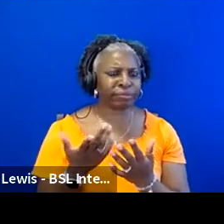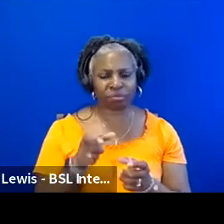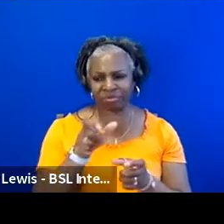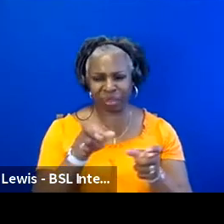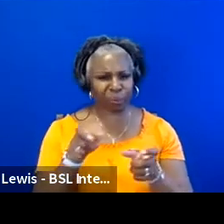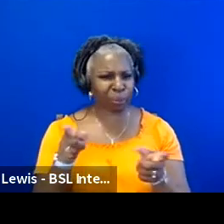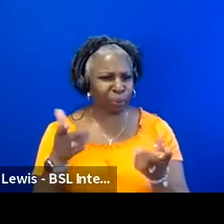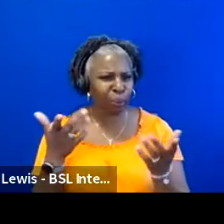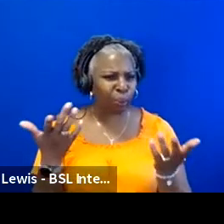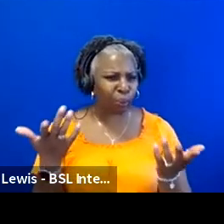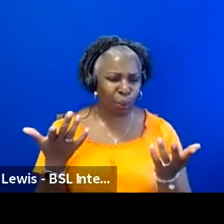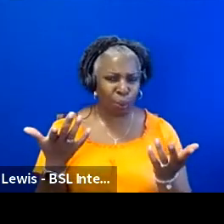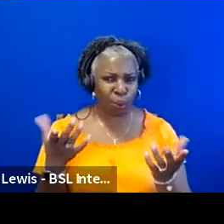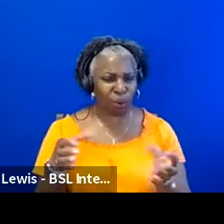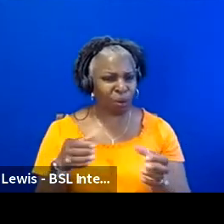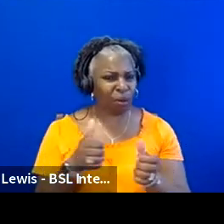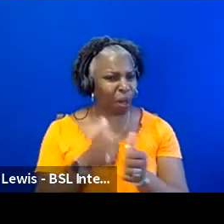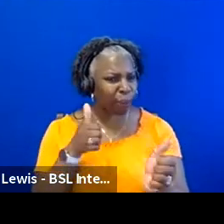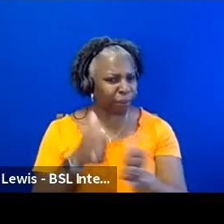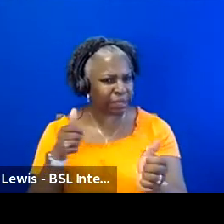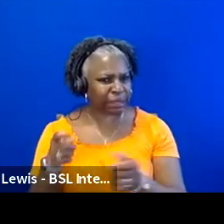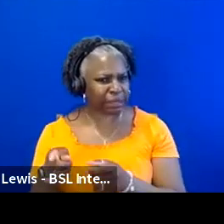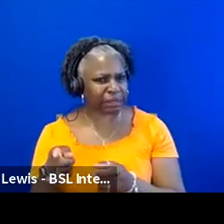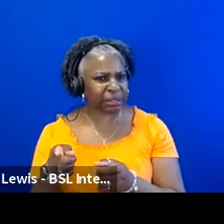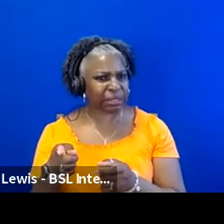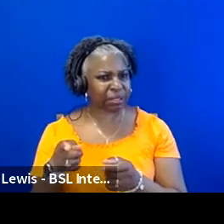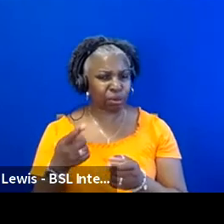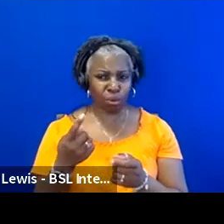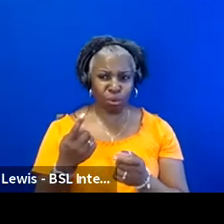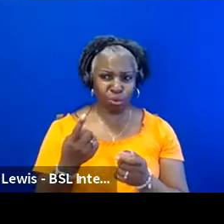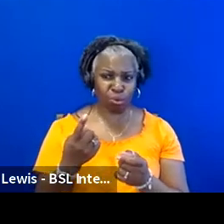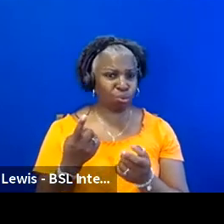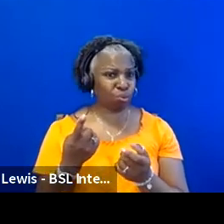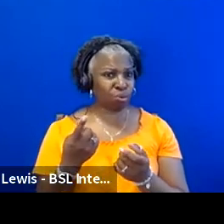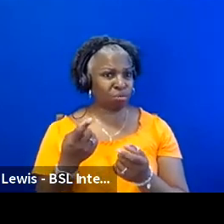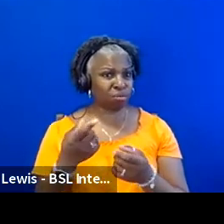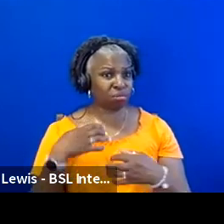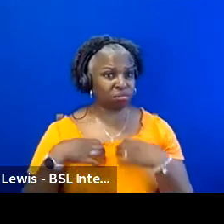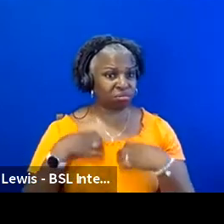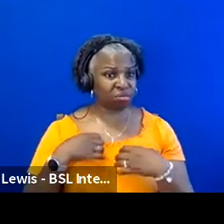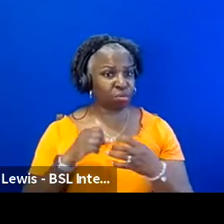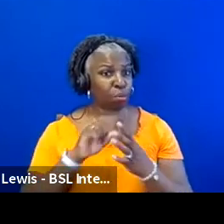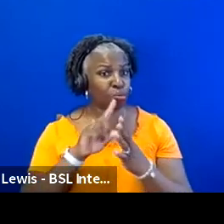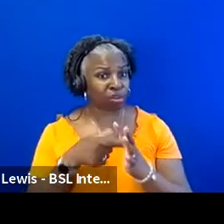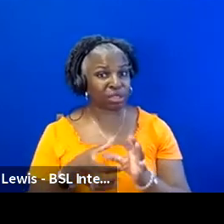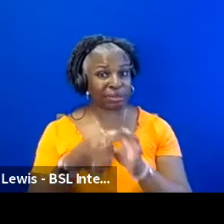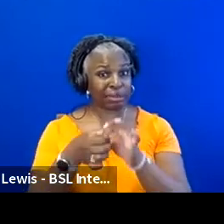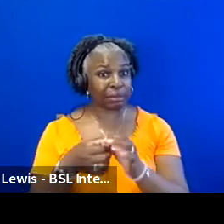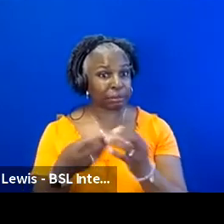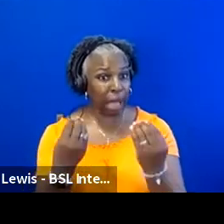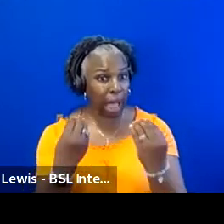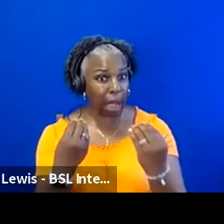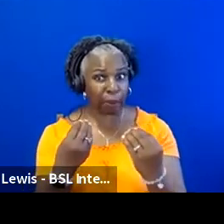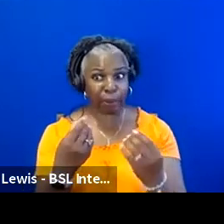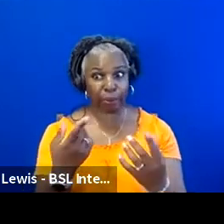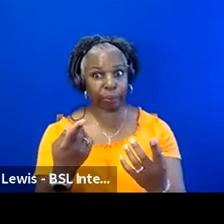or organizations or which have an interest to do projects related to Arabs who live in